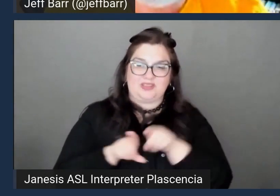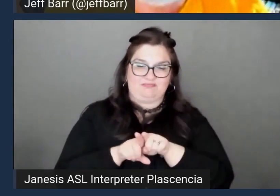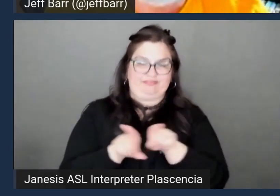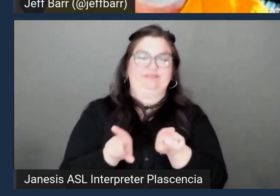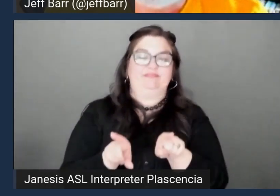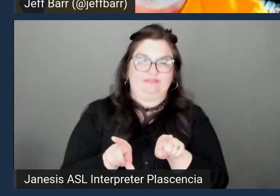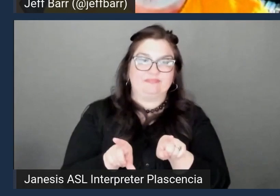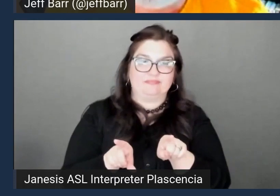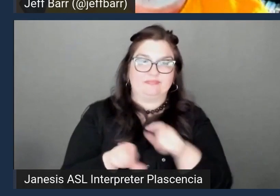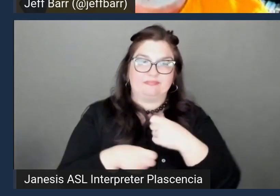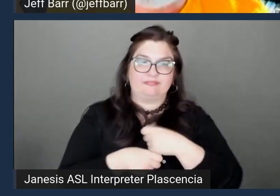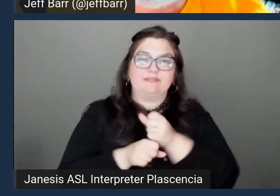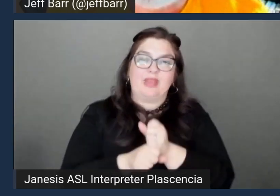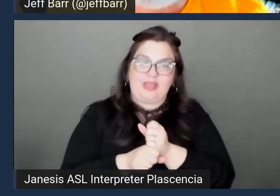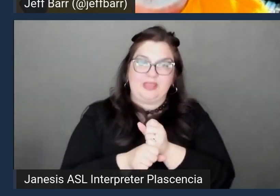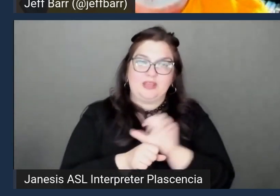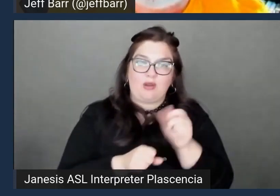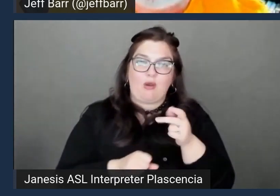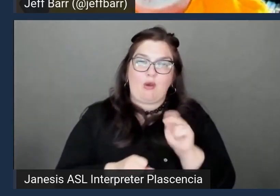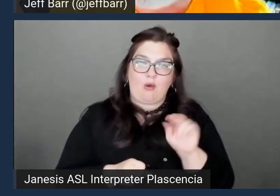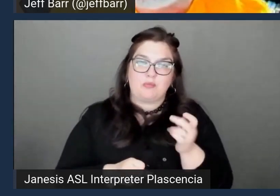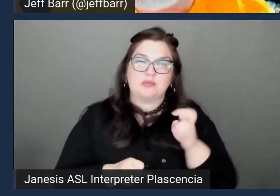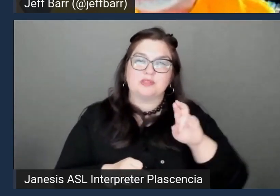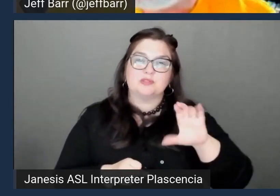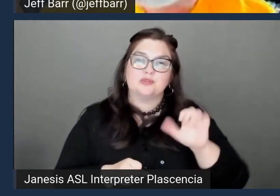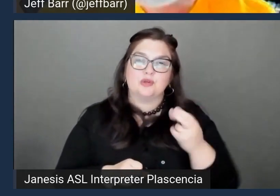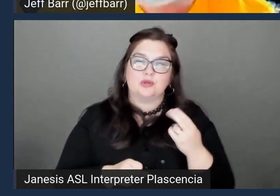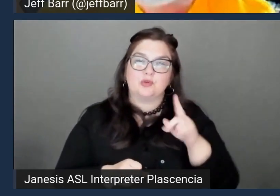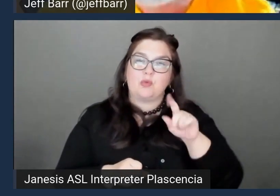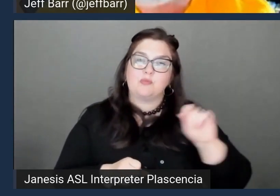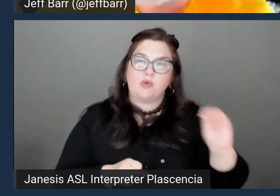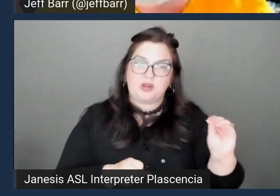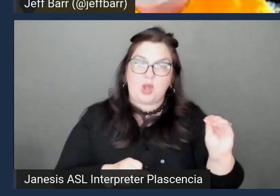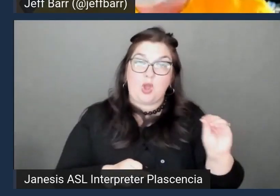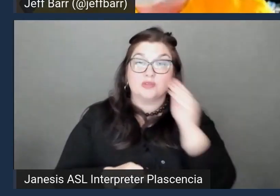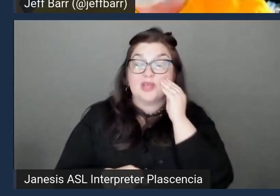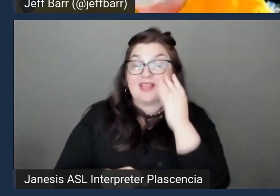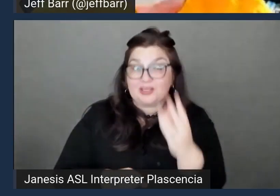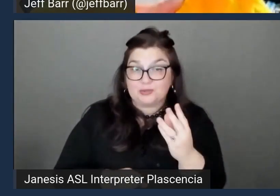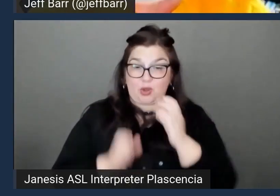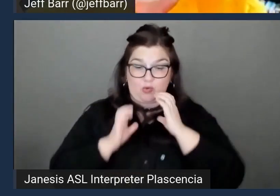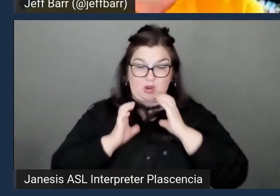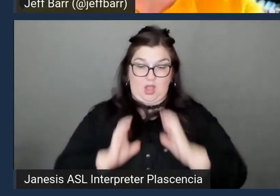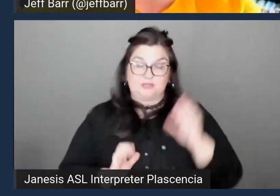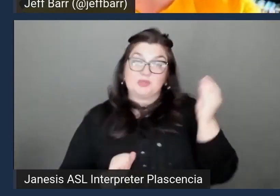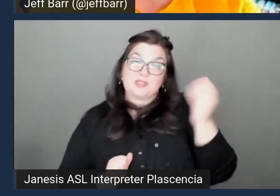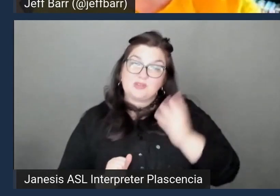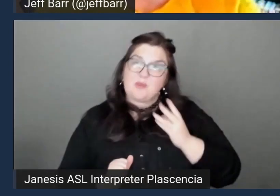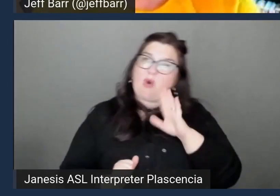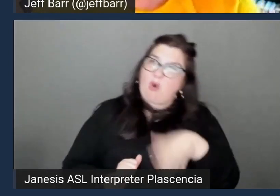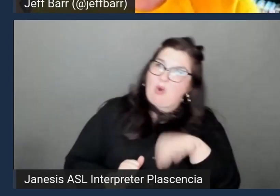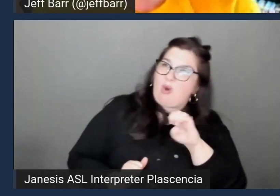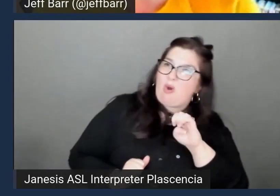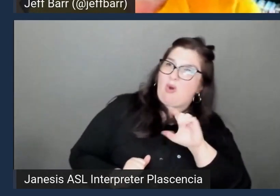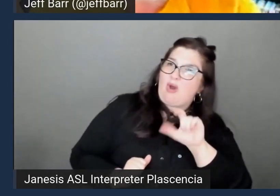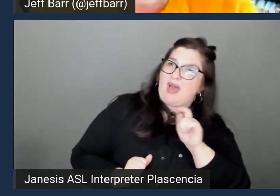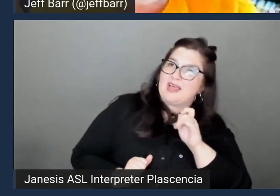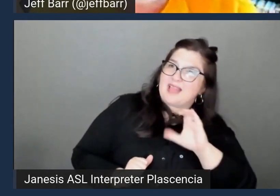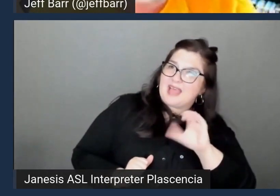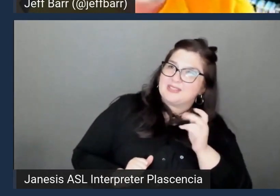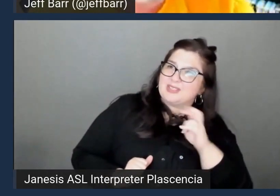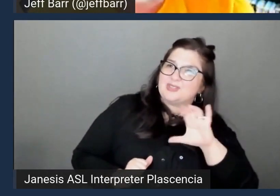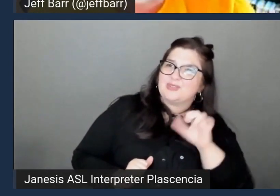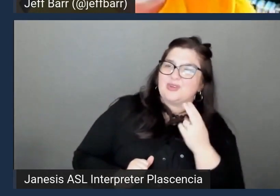listen, we're really used to Elasticsearch, and we're actually quite customer obsessed.